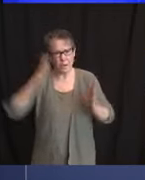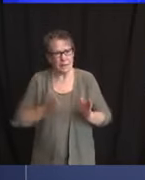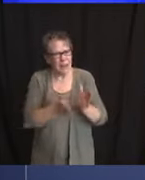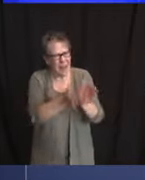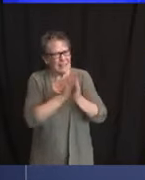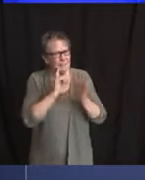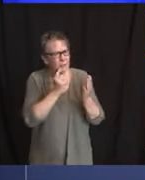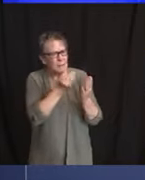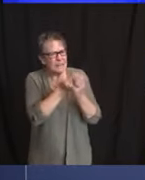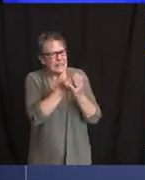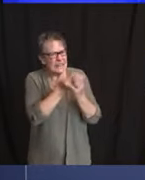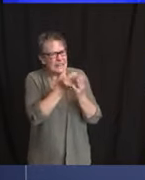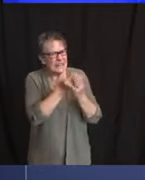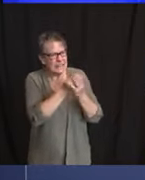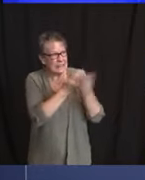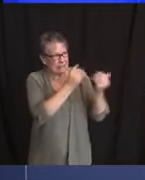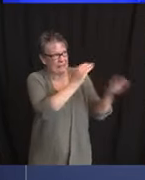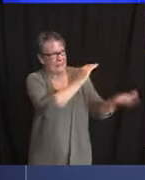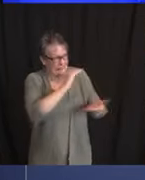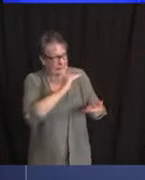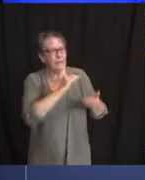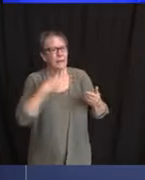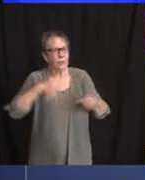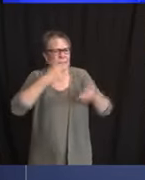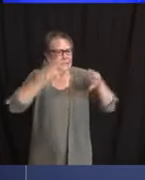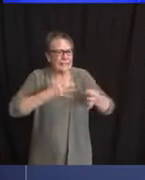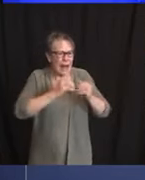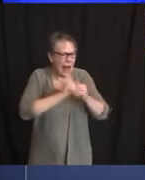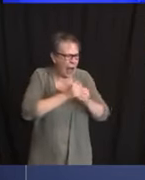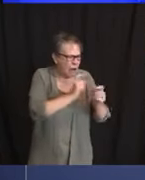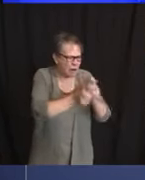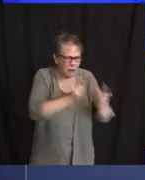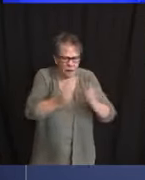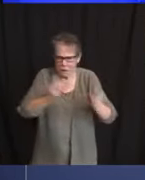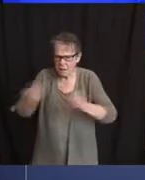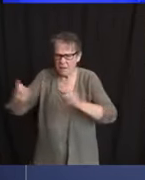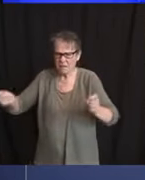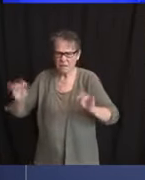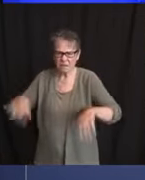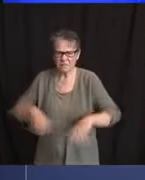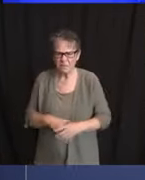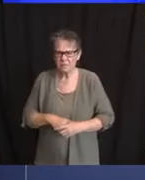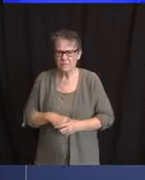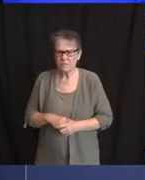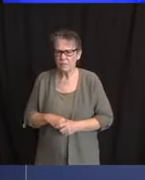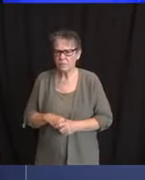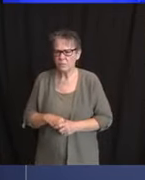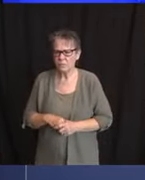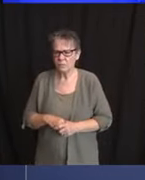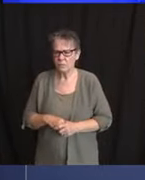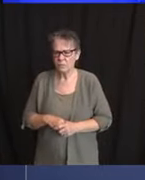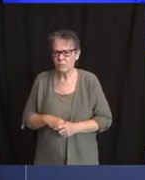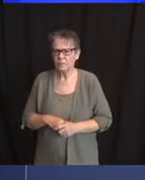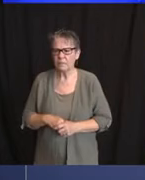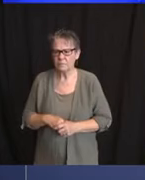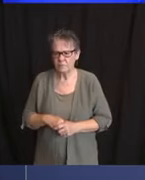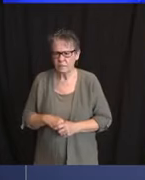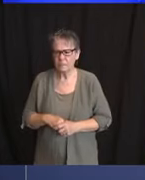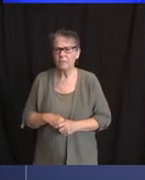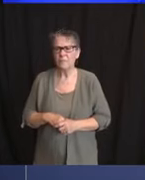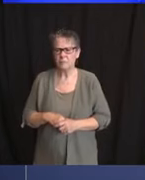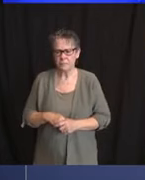Not only that, we fixed the problem with $150 billion in state stabilization funds that Congress authorized in the CARES Act. The